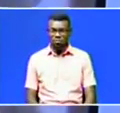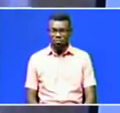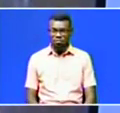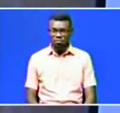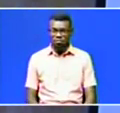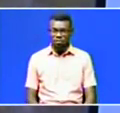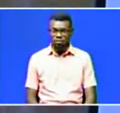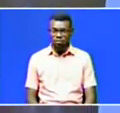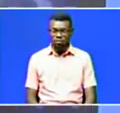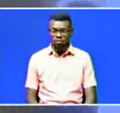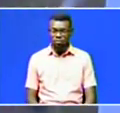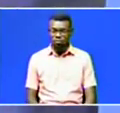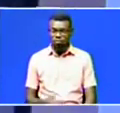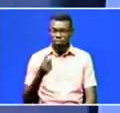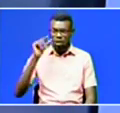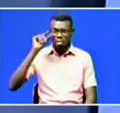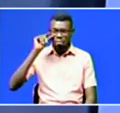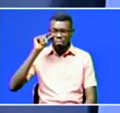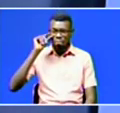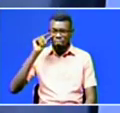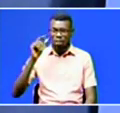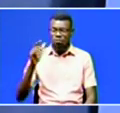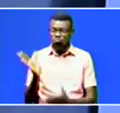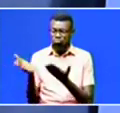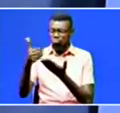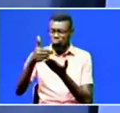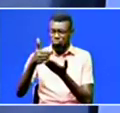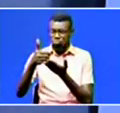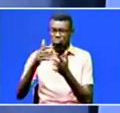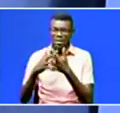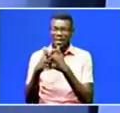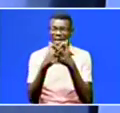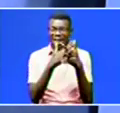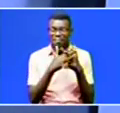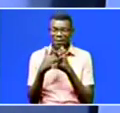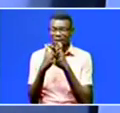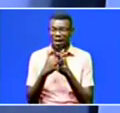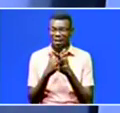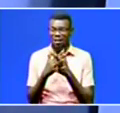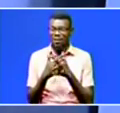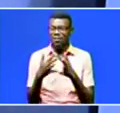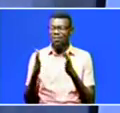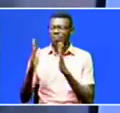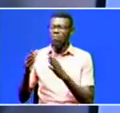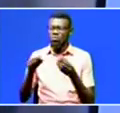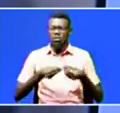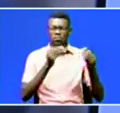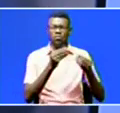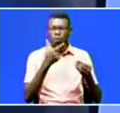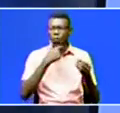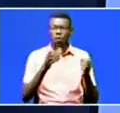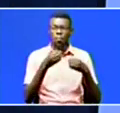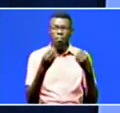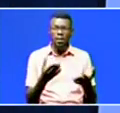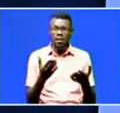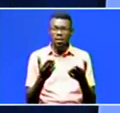The corneas are harvested and selected in the US with clear specifications including the age of the donor, cause of death, time